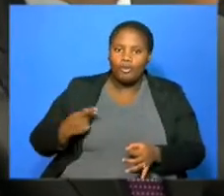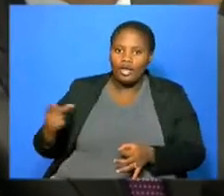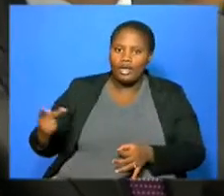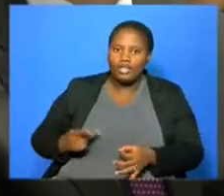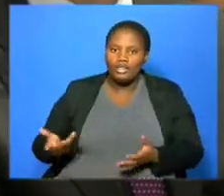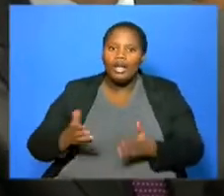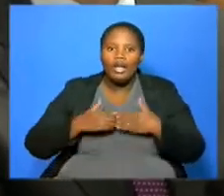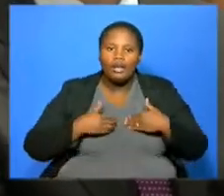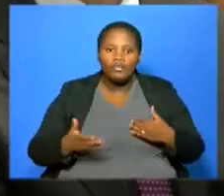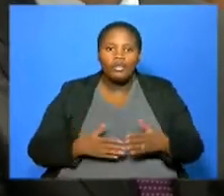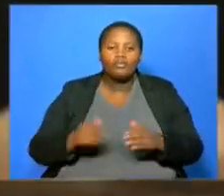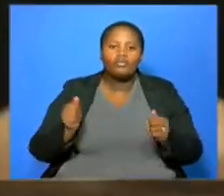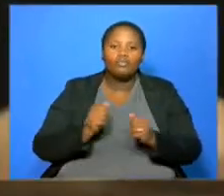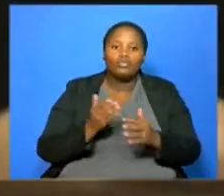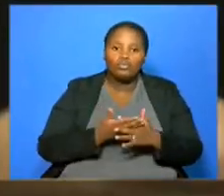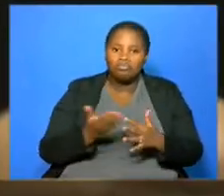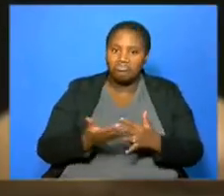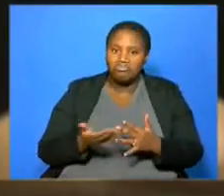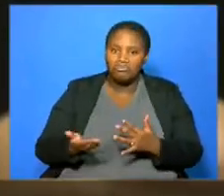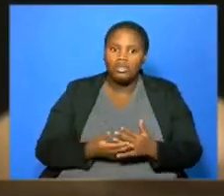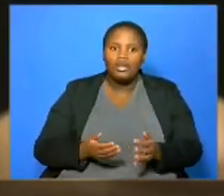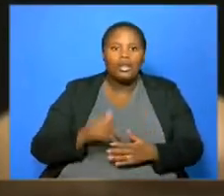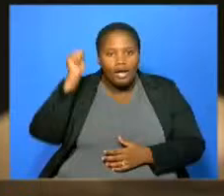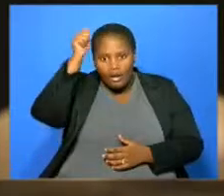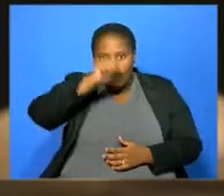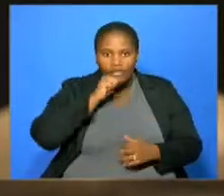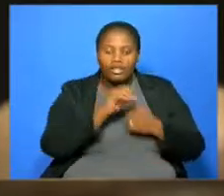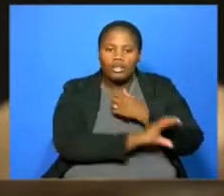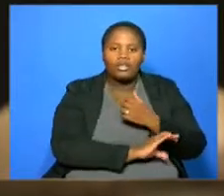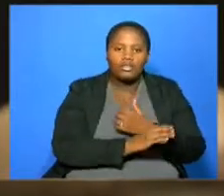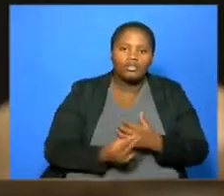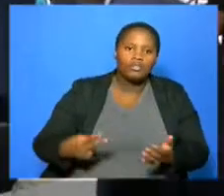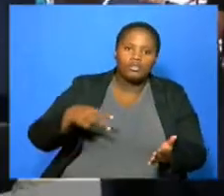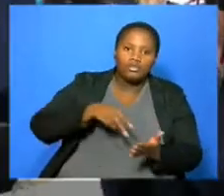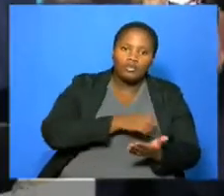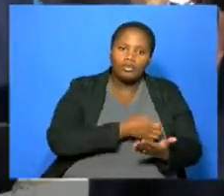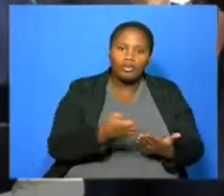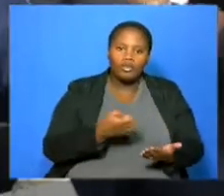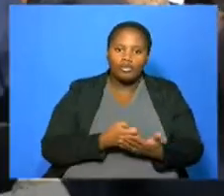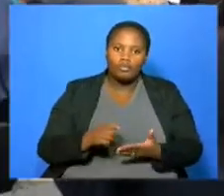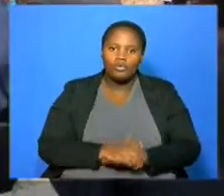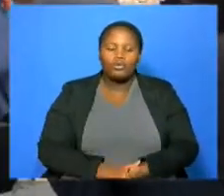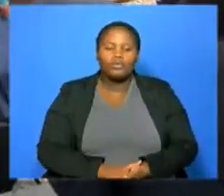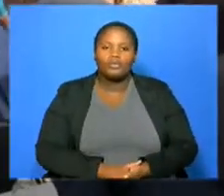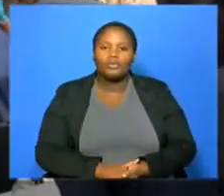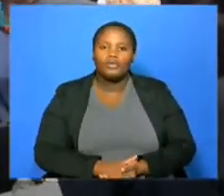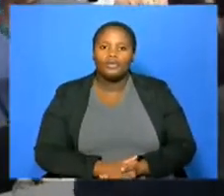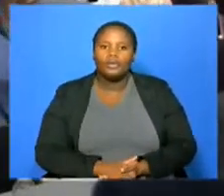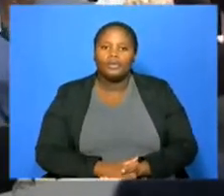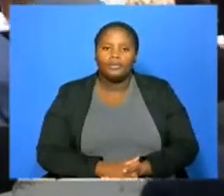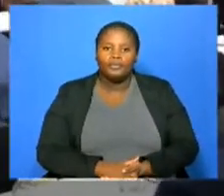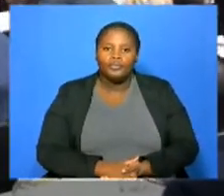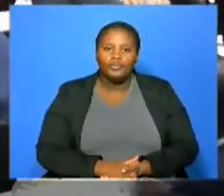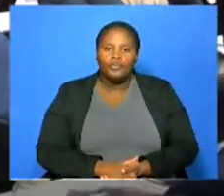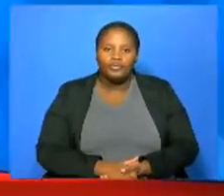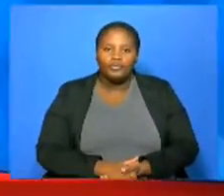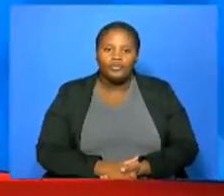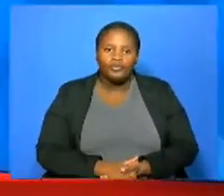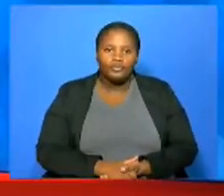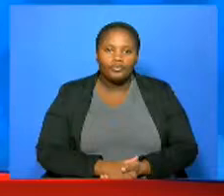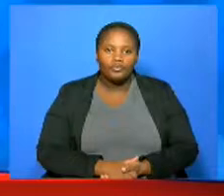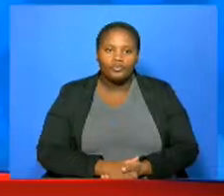between Southern African countries in reviving their economies. Yenge Malimoyo, BTV News,